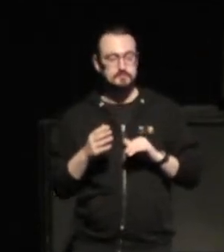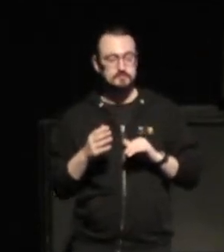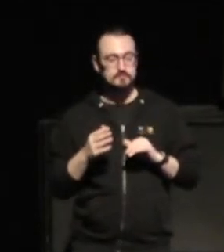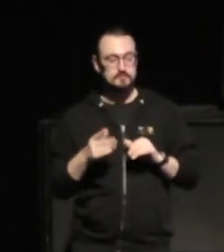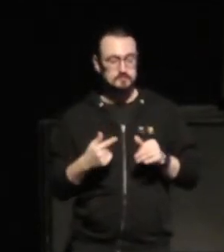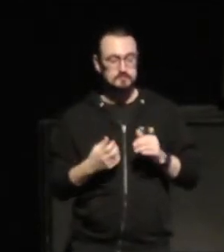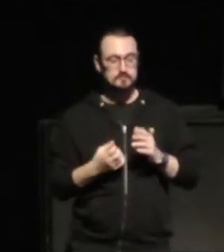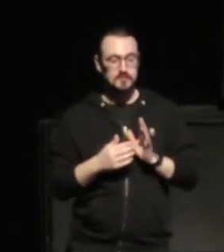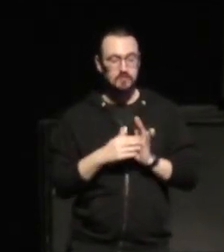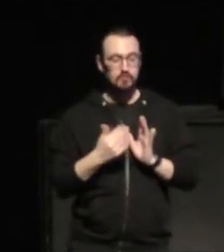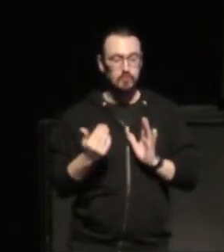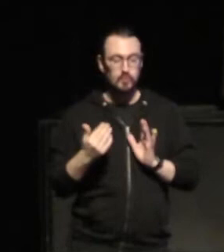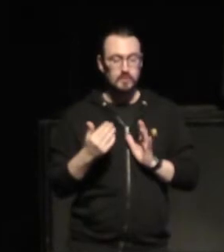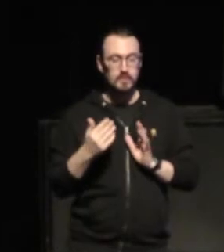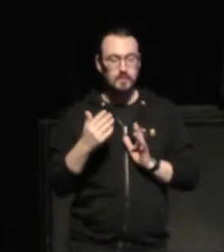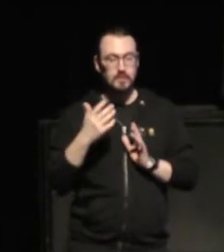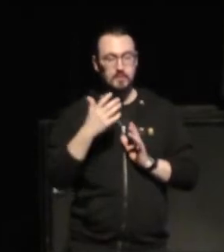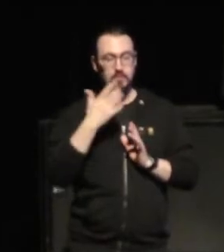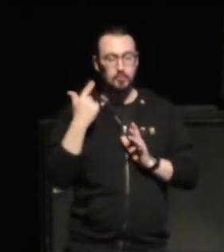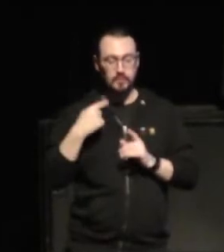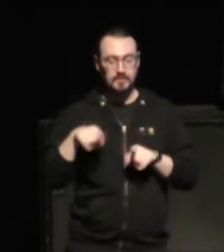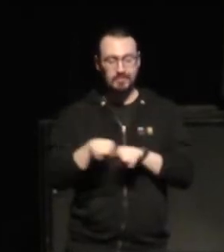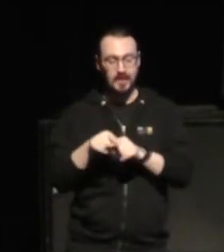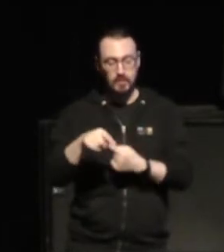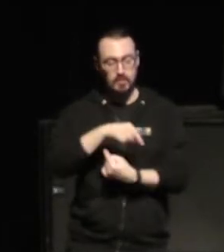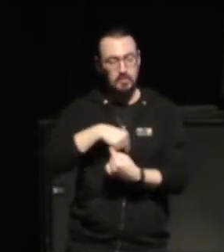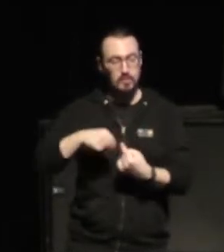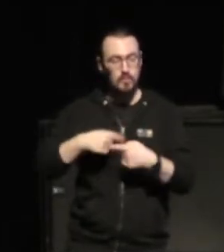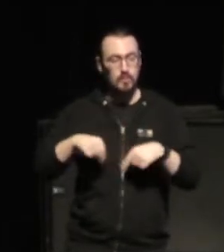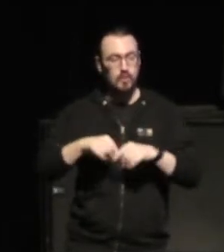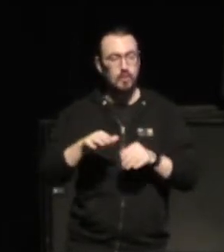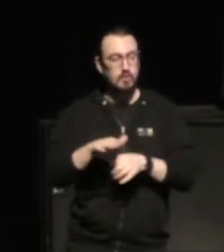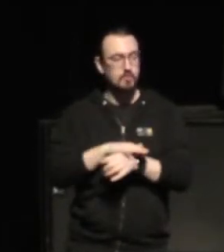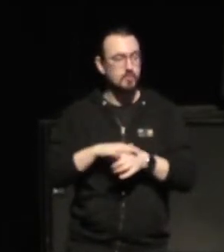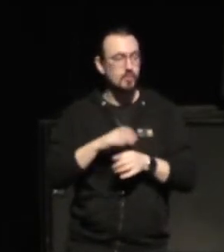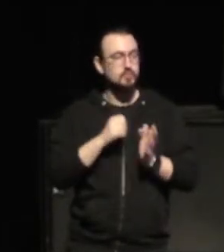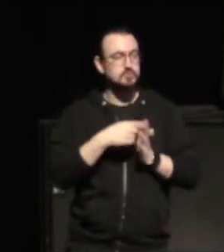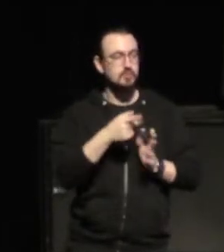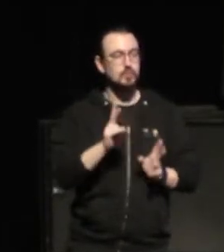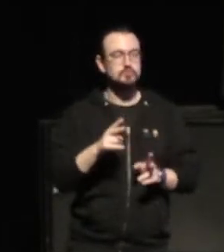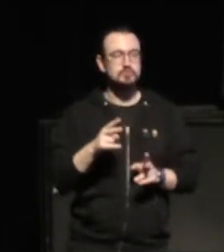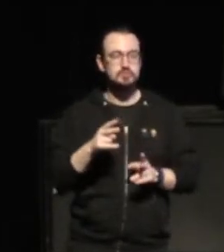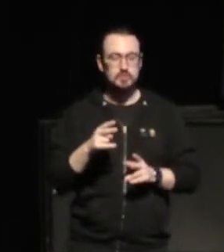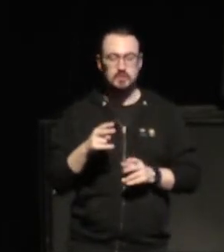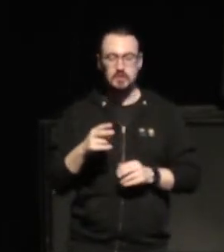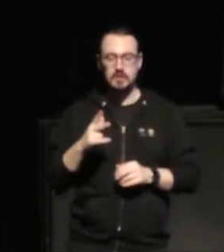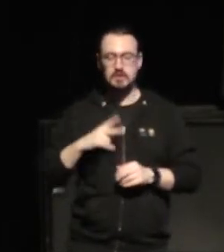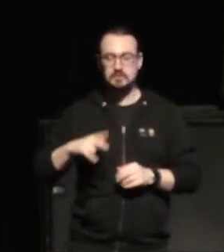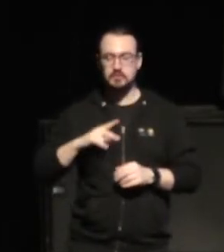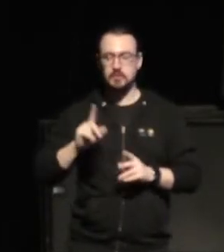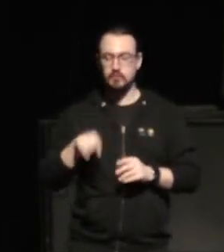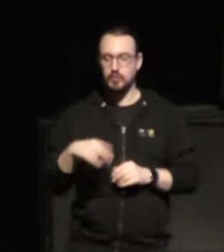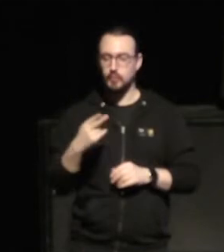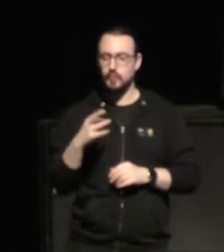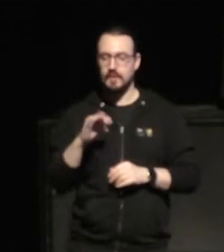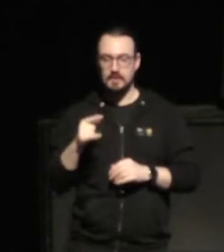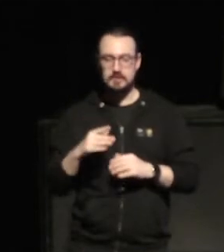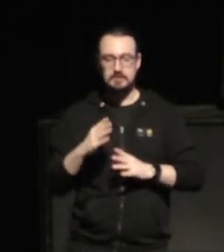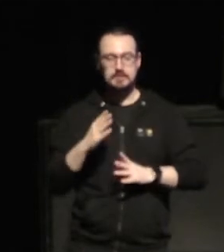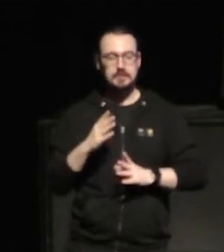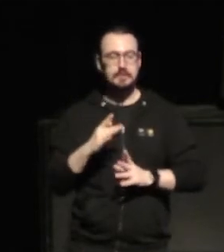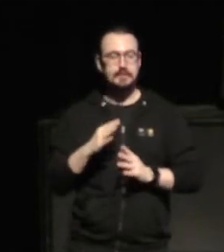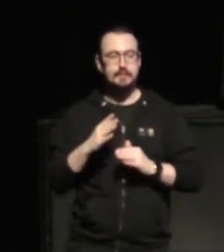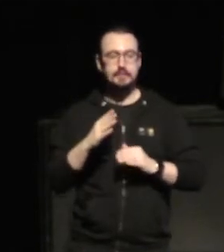the peasants of her area, because she's also president of a local UNAC structure.